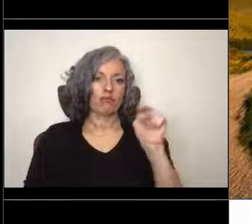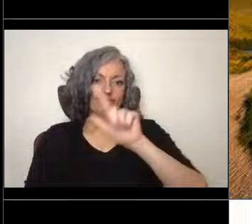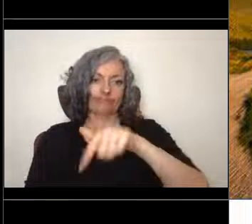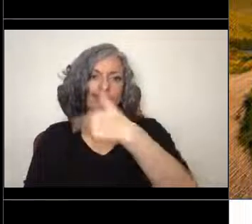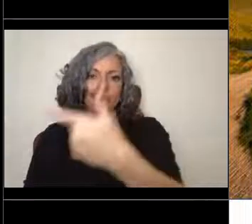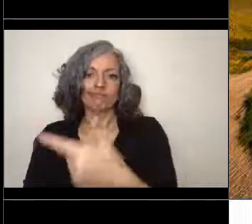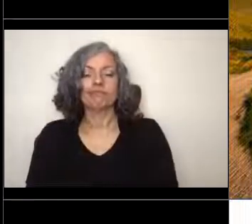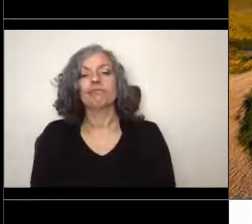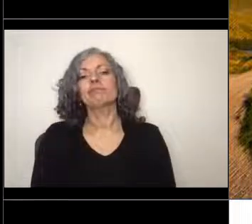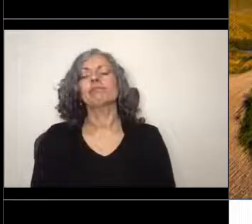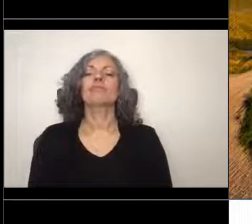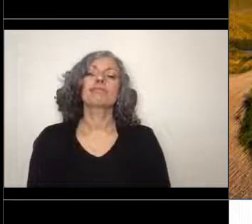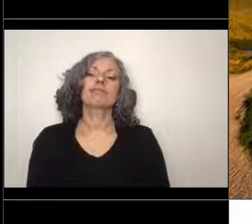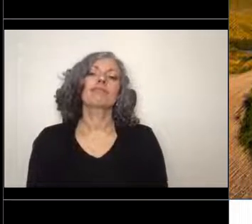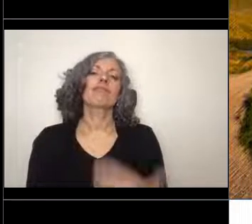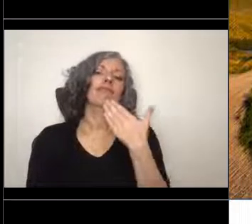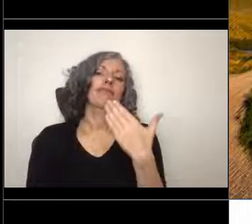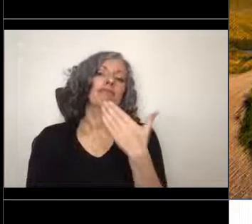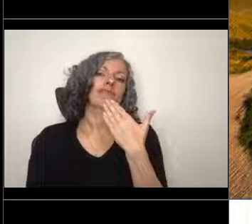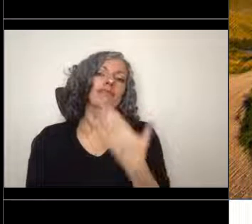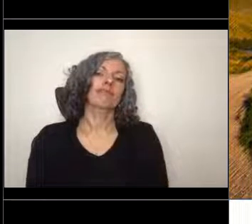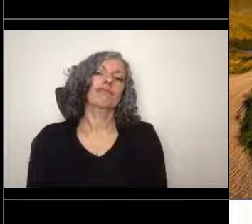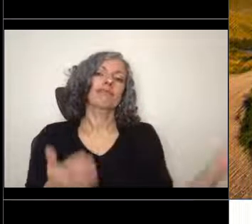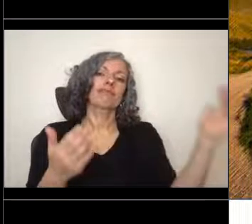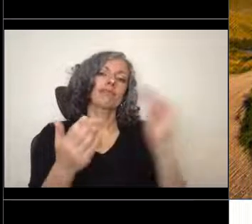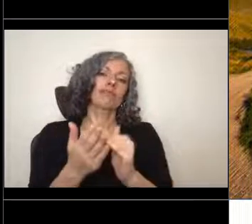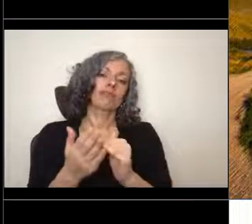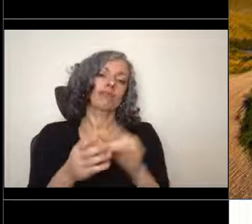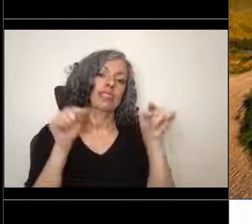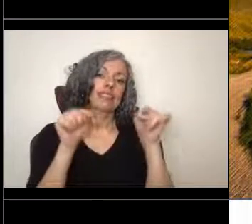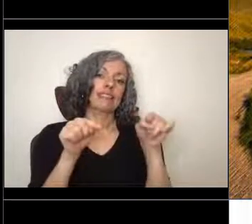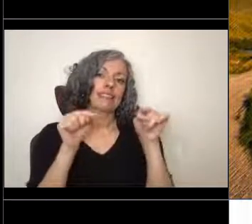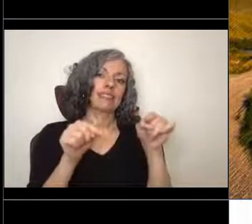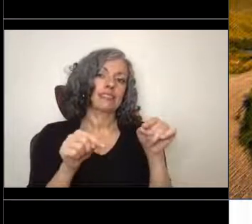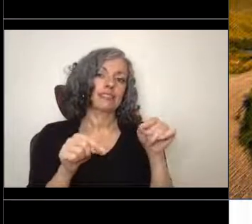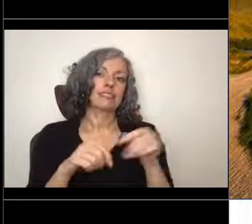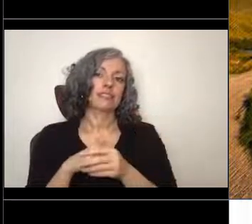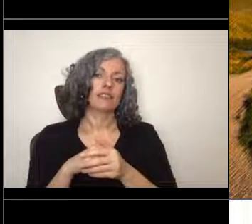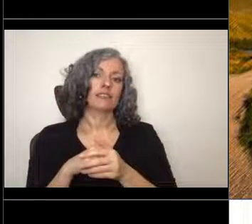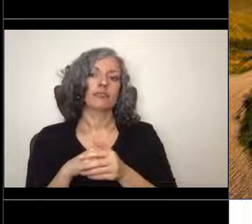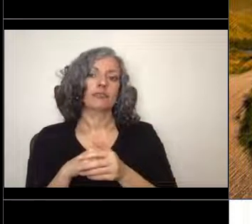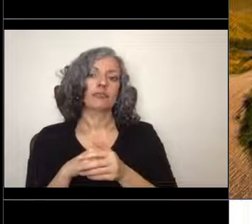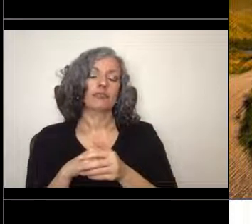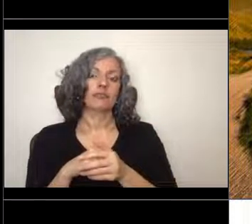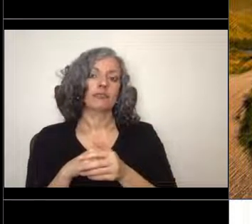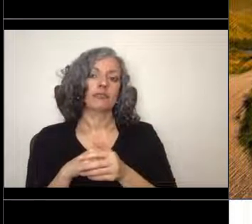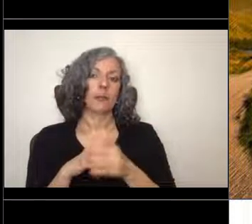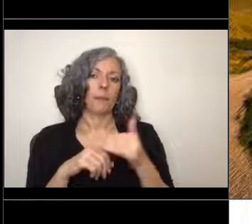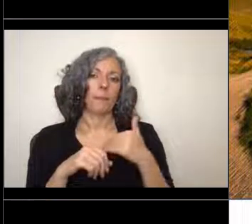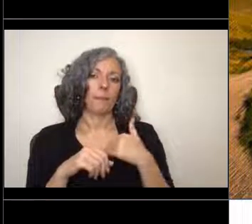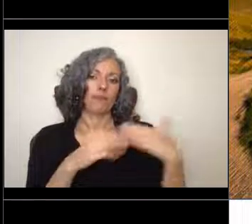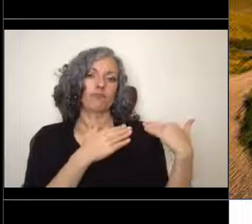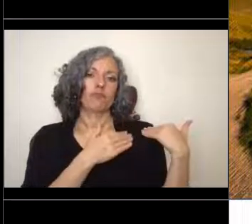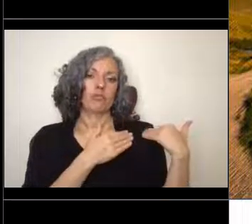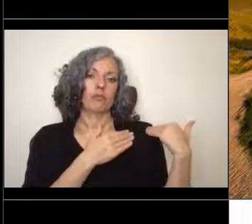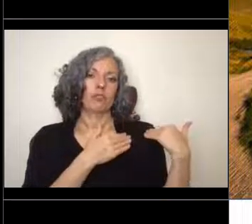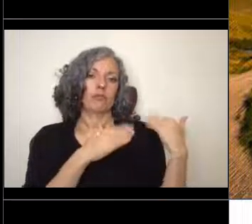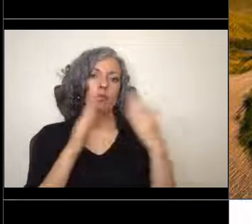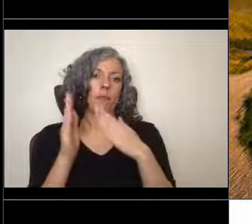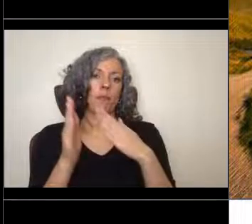Great, thank you, Laura, again. So this is my capacity as the Division Chief of the Transportation Planning Program.